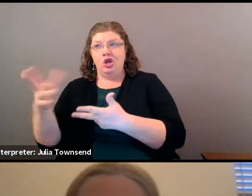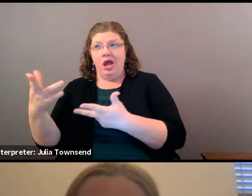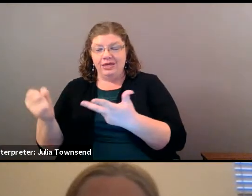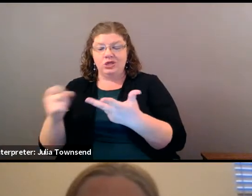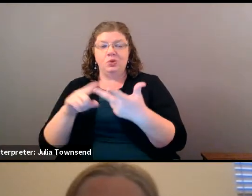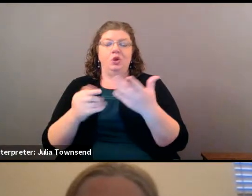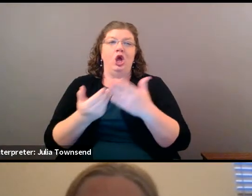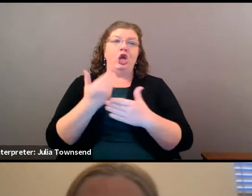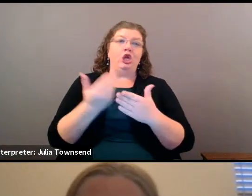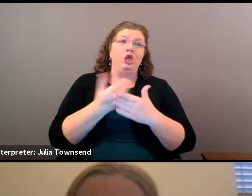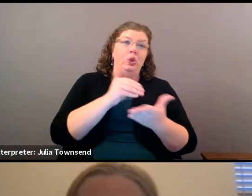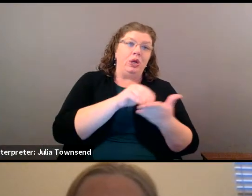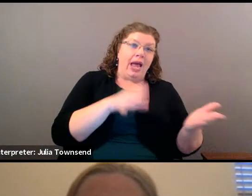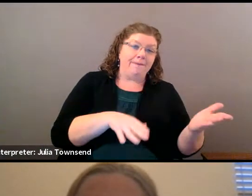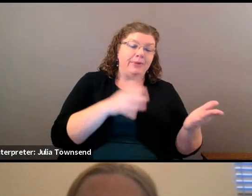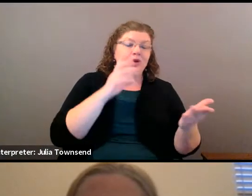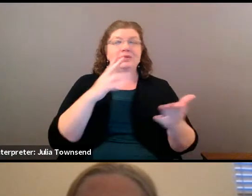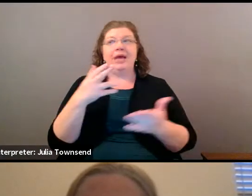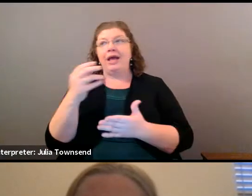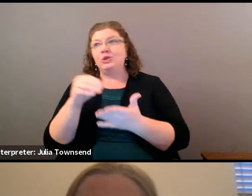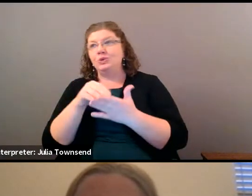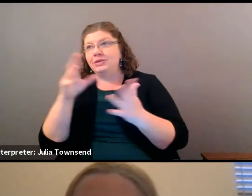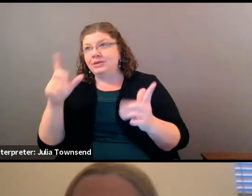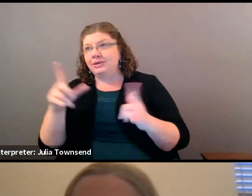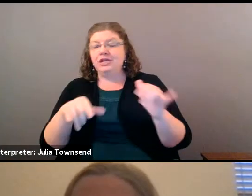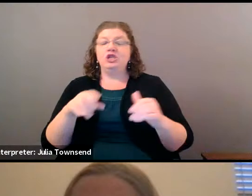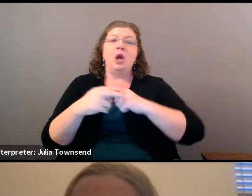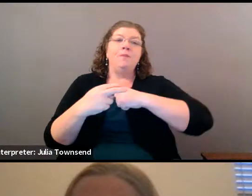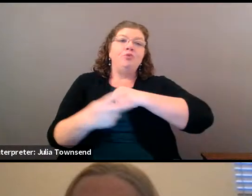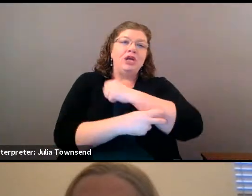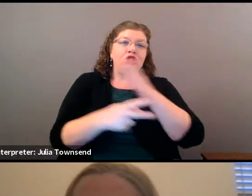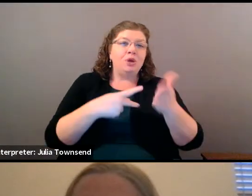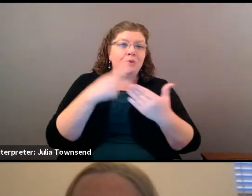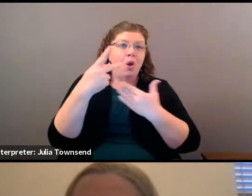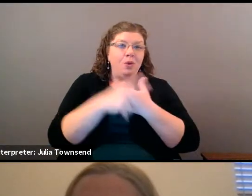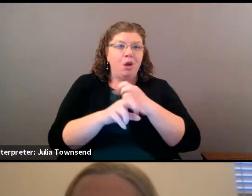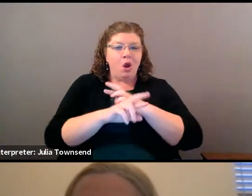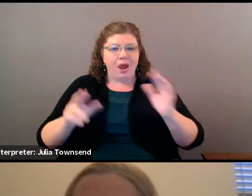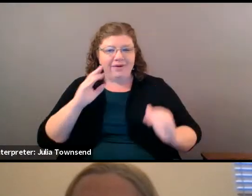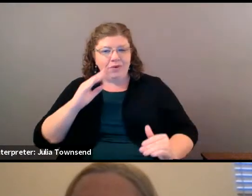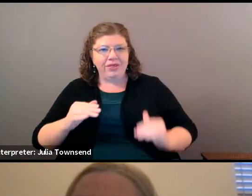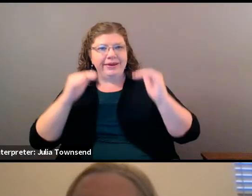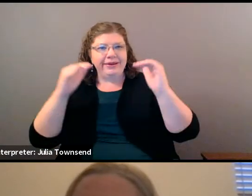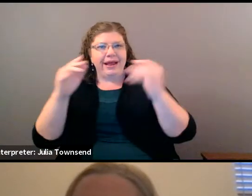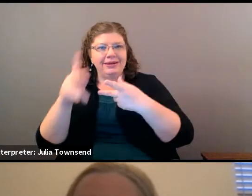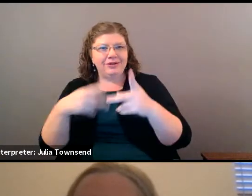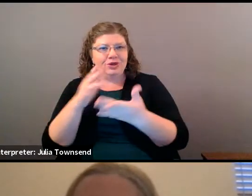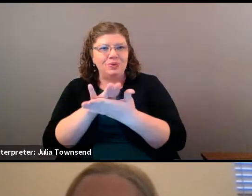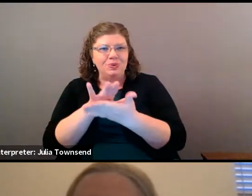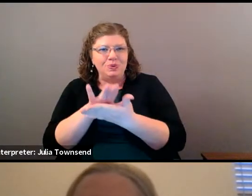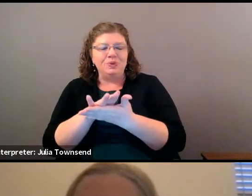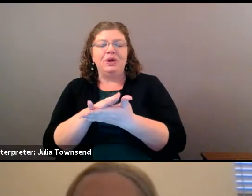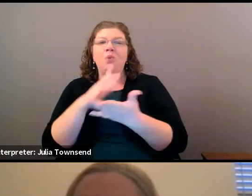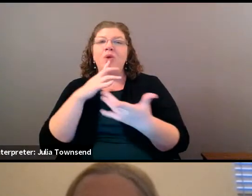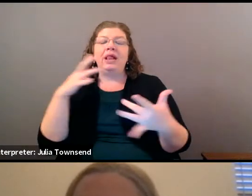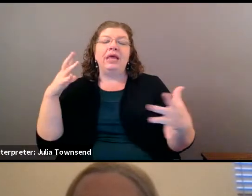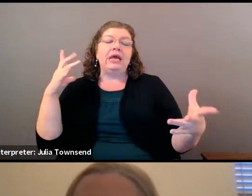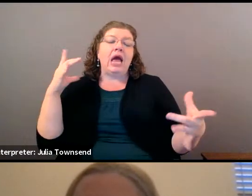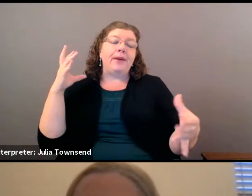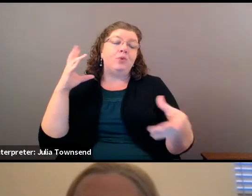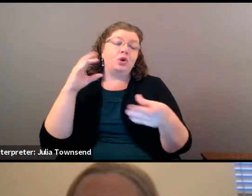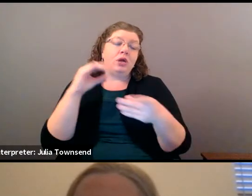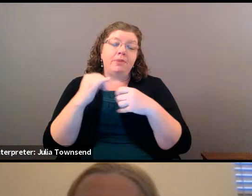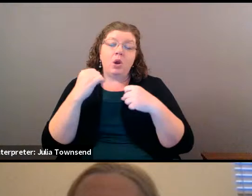high school students, bridge programs to get them ready for the next level. So it is a comprehensive and